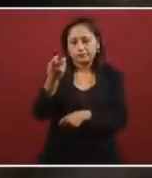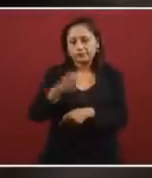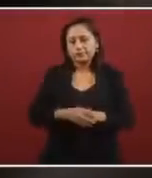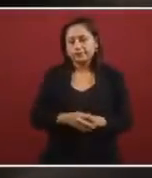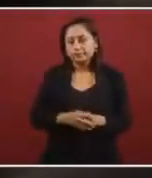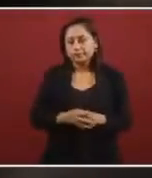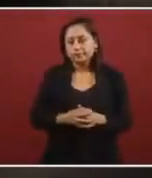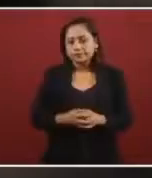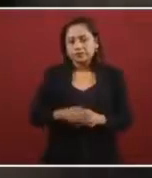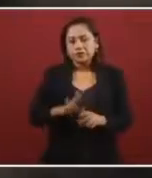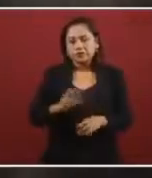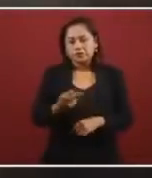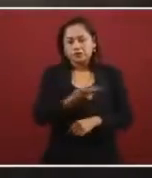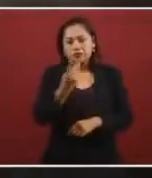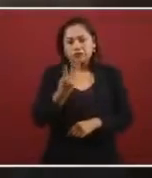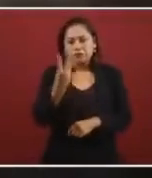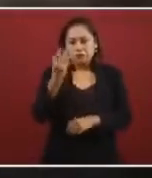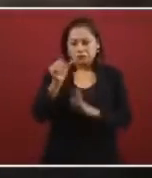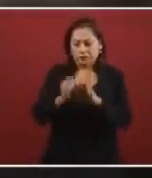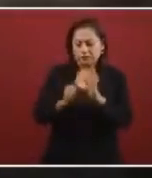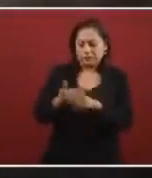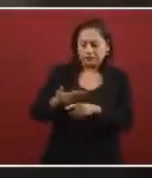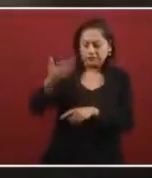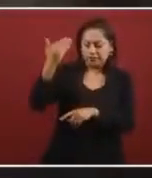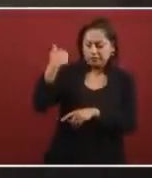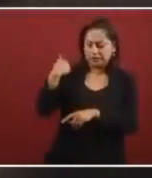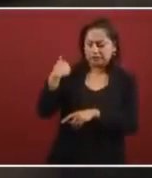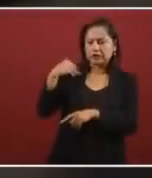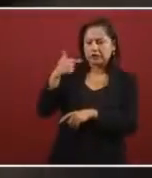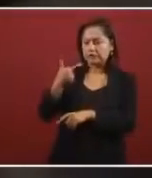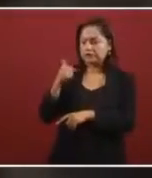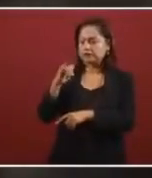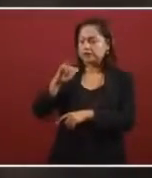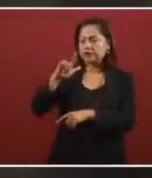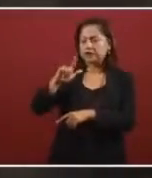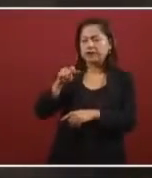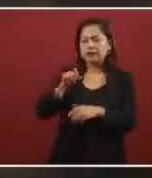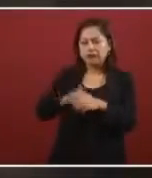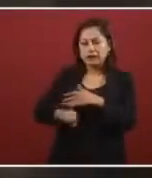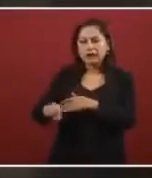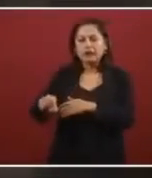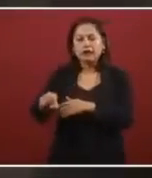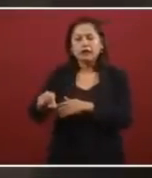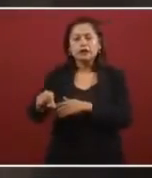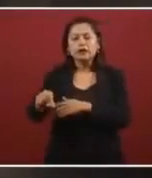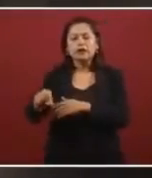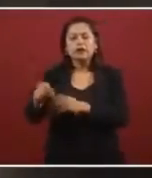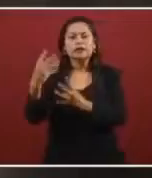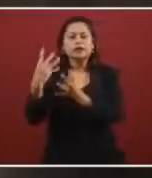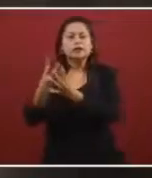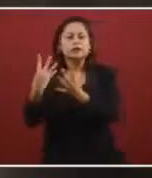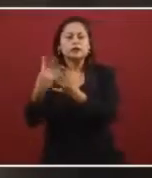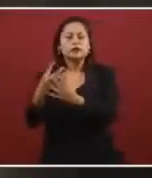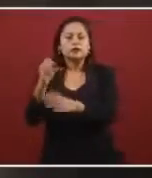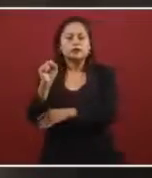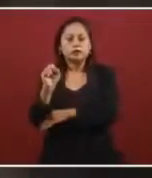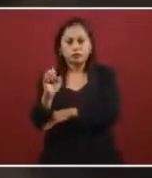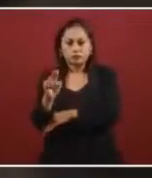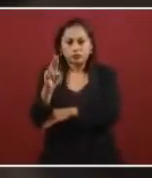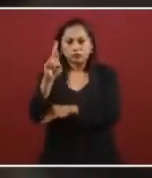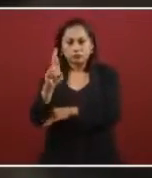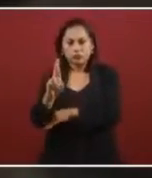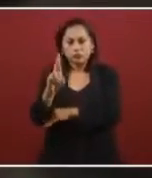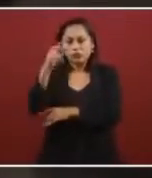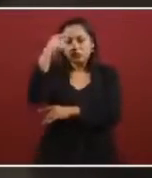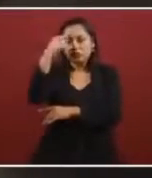si 3 meses antes de que fue transferido Gildardo Astudillo el Gil, fue transferido al reclusorio sur para intentar